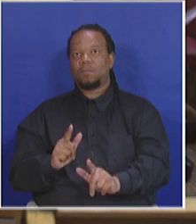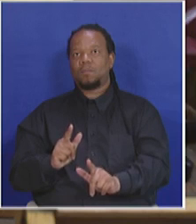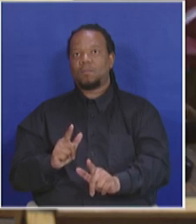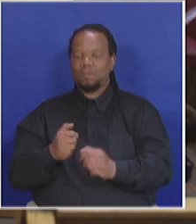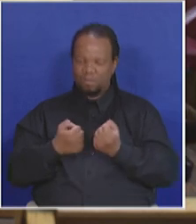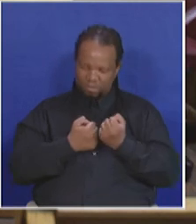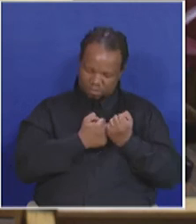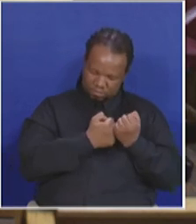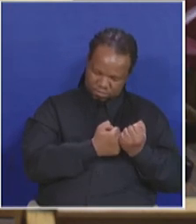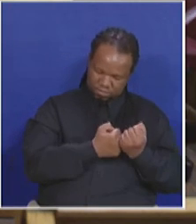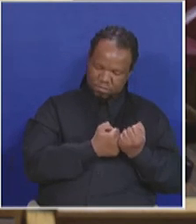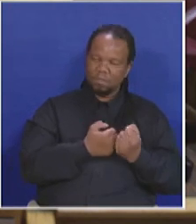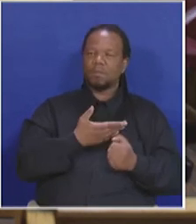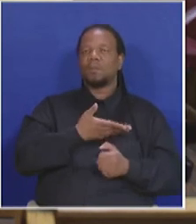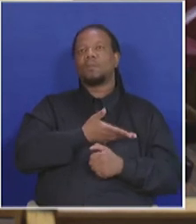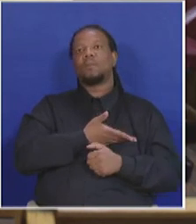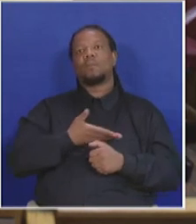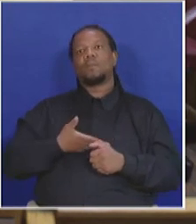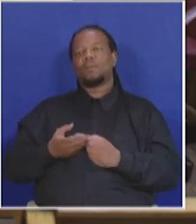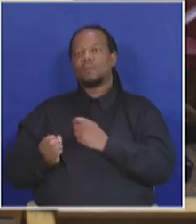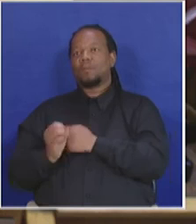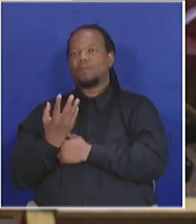Re a leboga, mme. Mpumalanga.